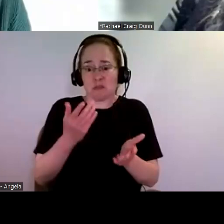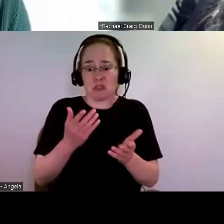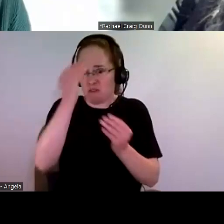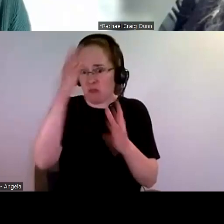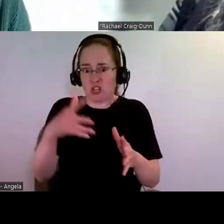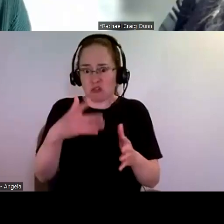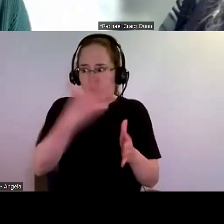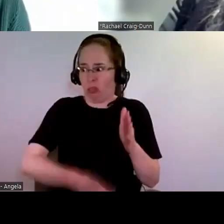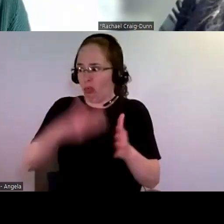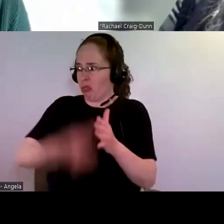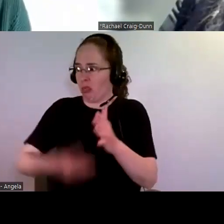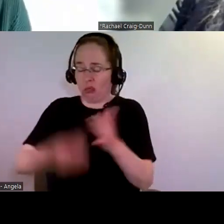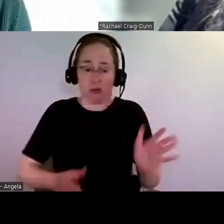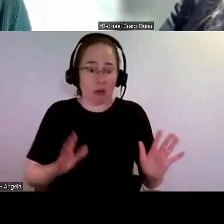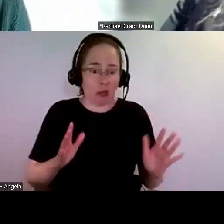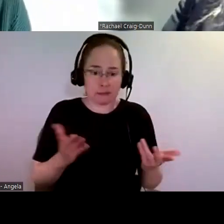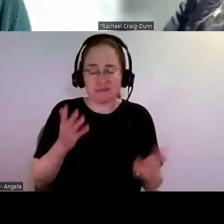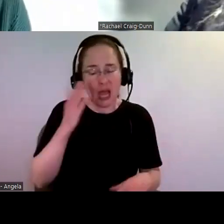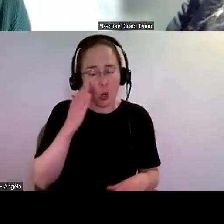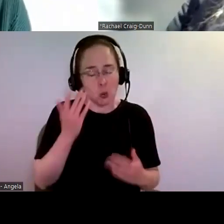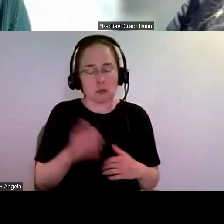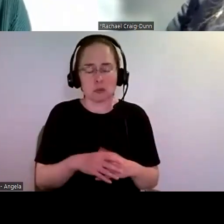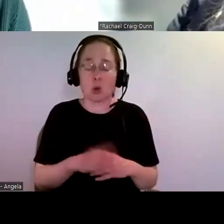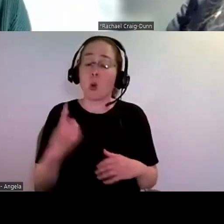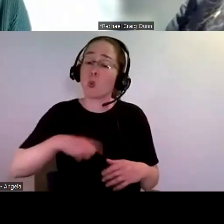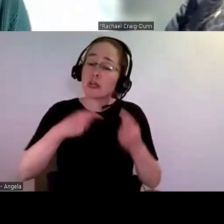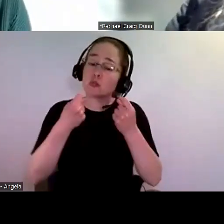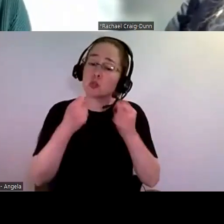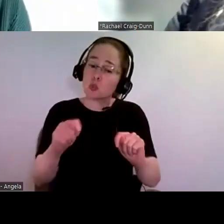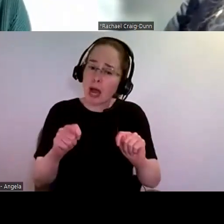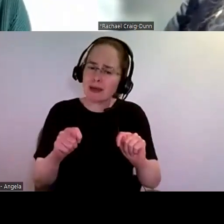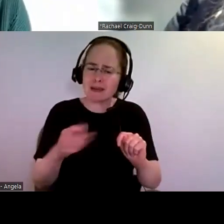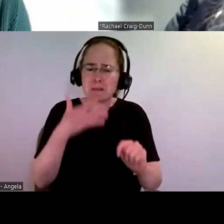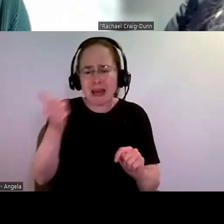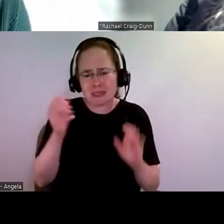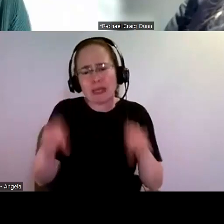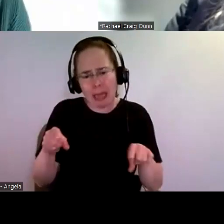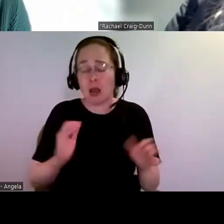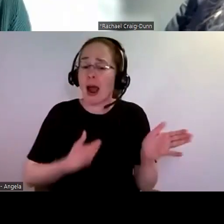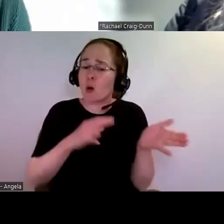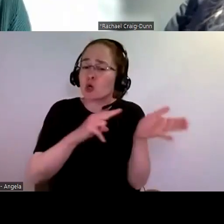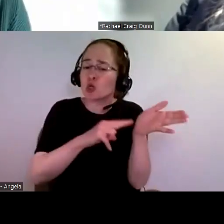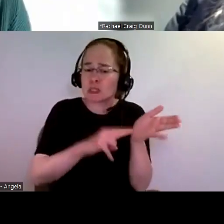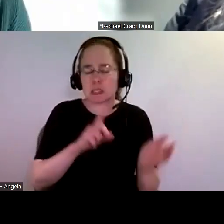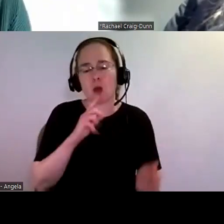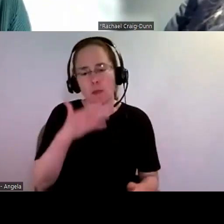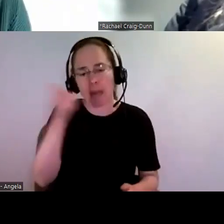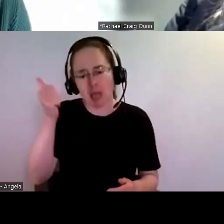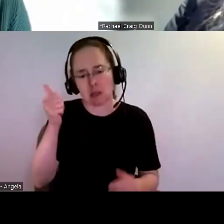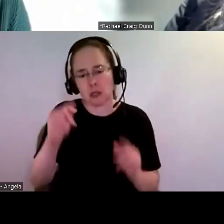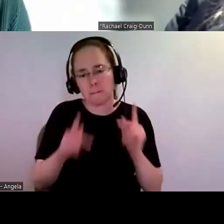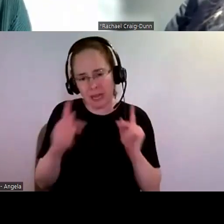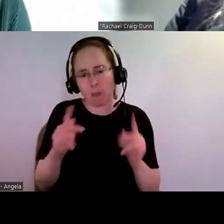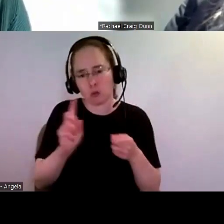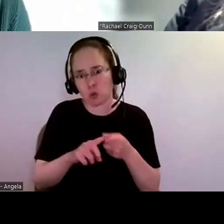very aware of it. The bottom line that we end up trying to do is plug the holes as best we can. Our nurses are probably our best hole